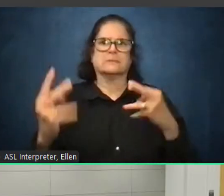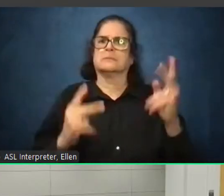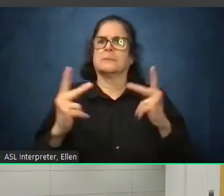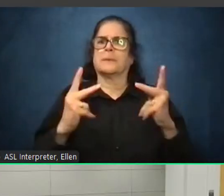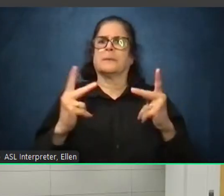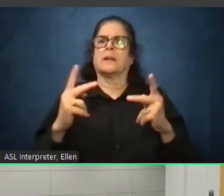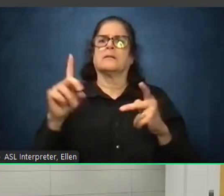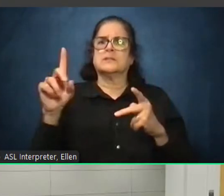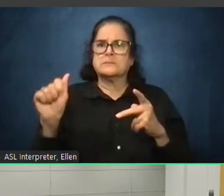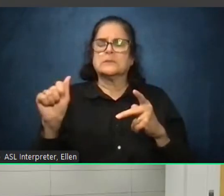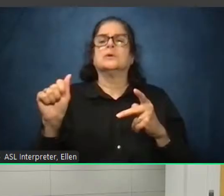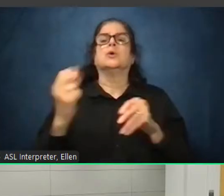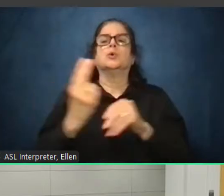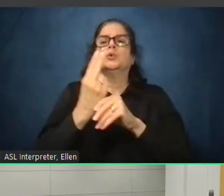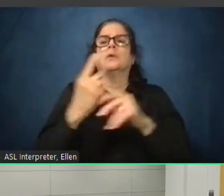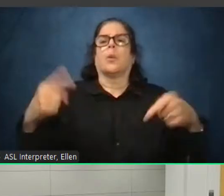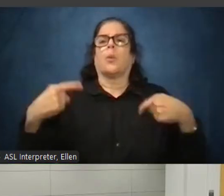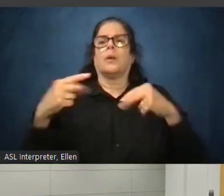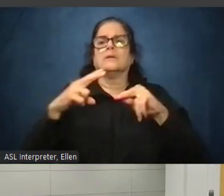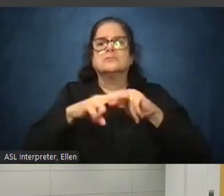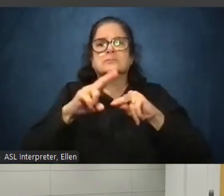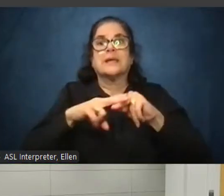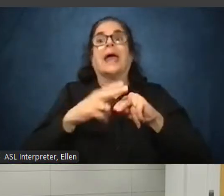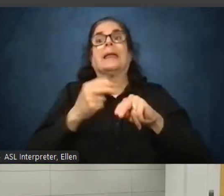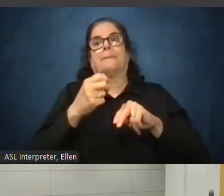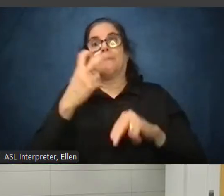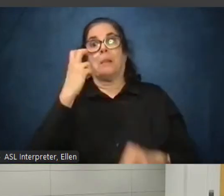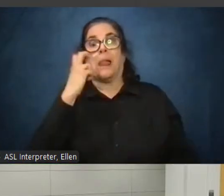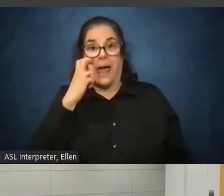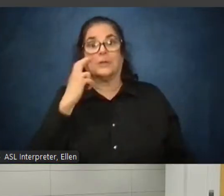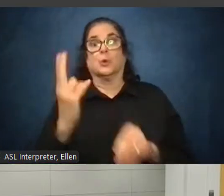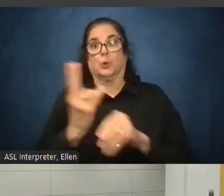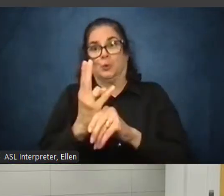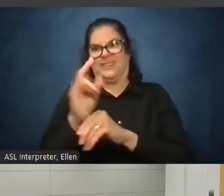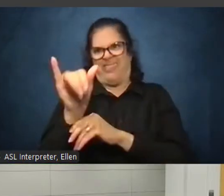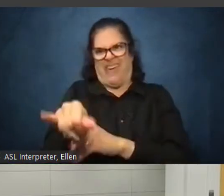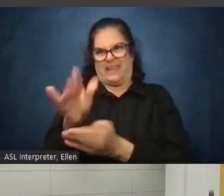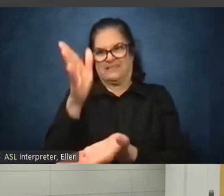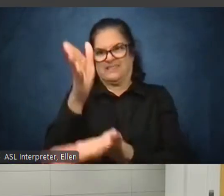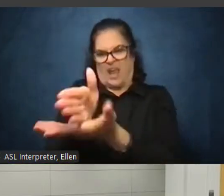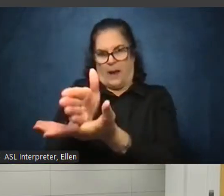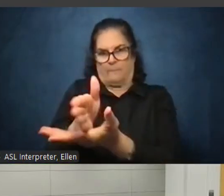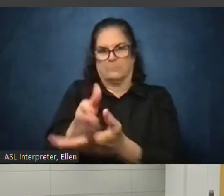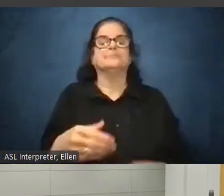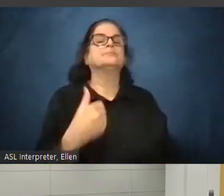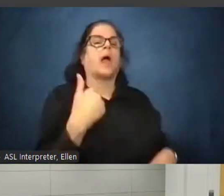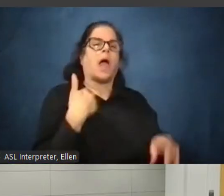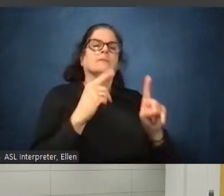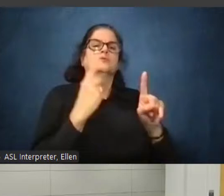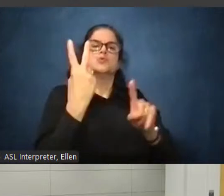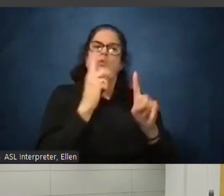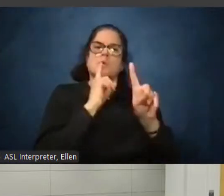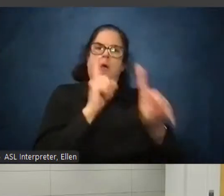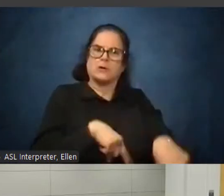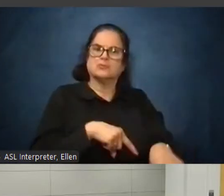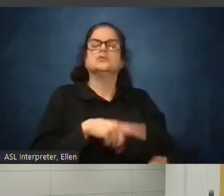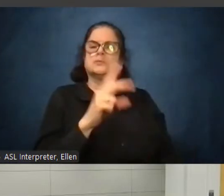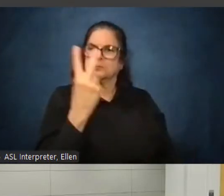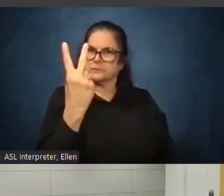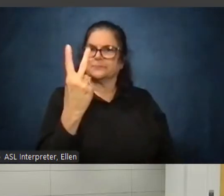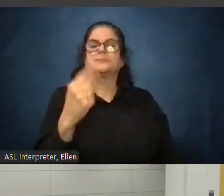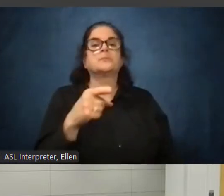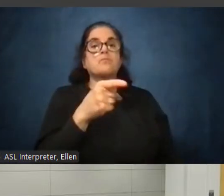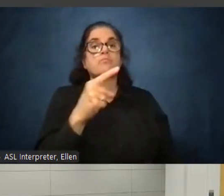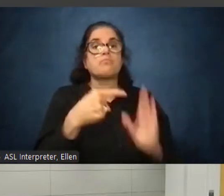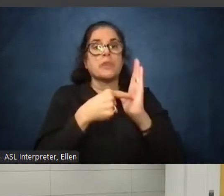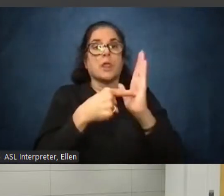route, who are wheelchair users and are blind. I have two answers for this. So this specific example, again, what I'm